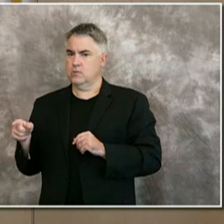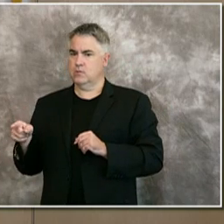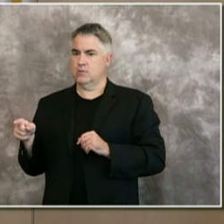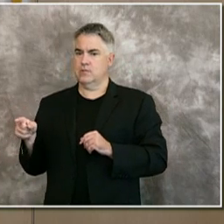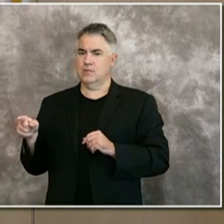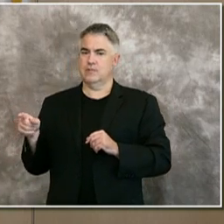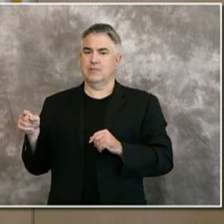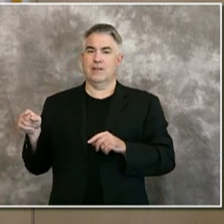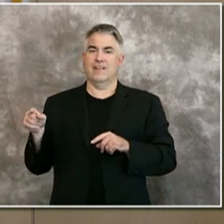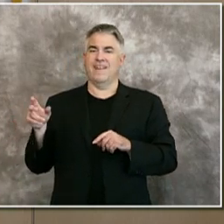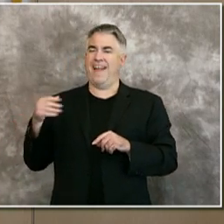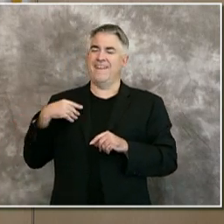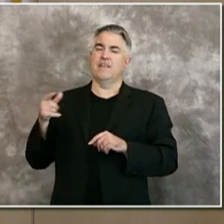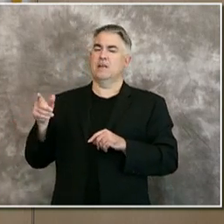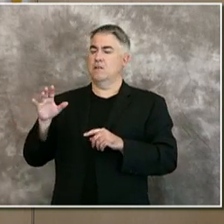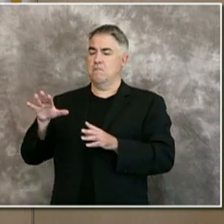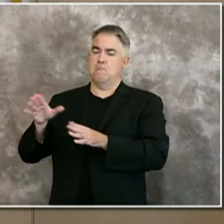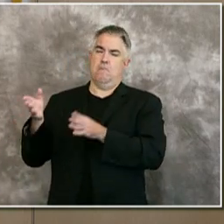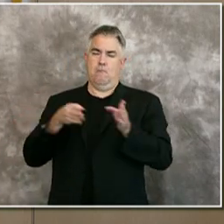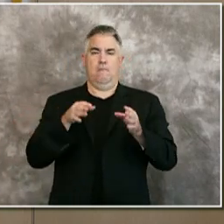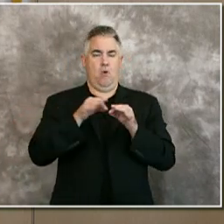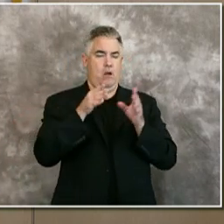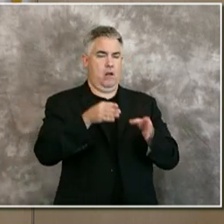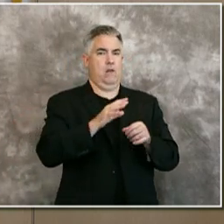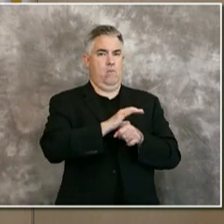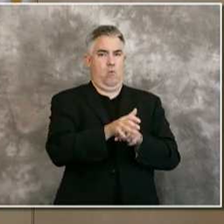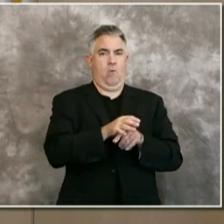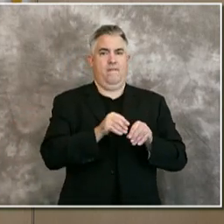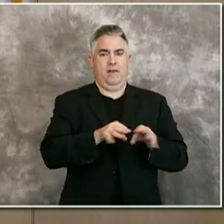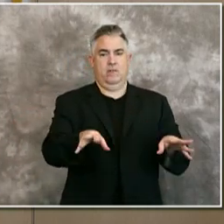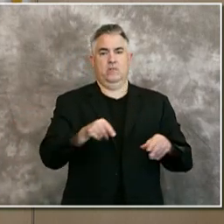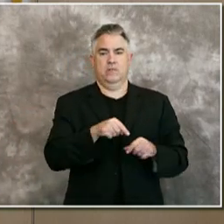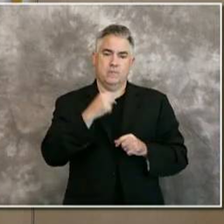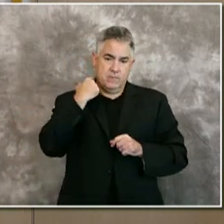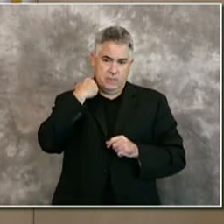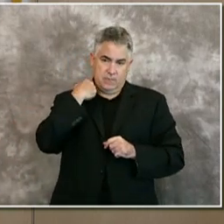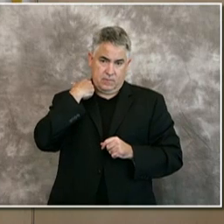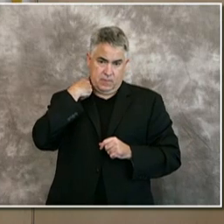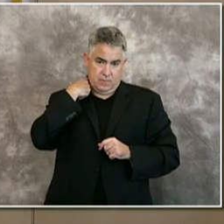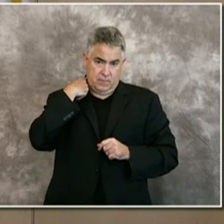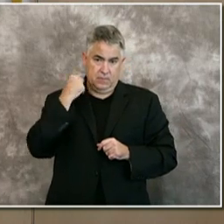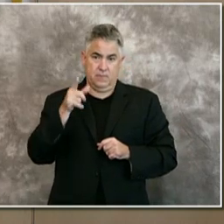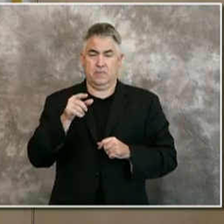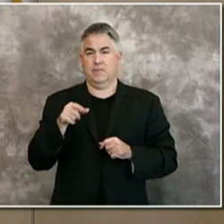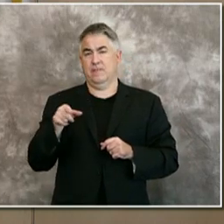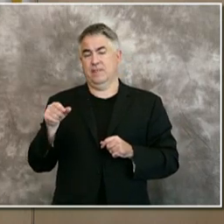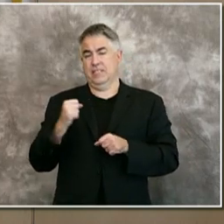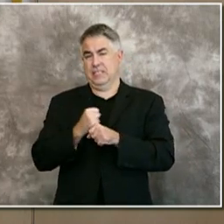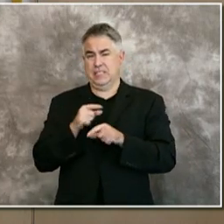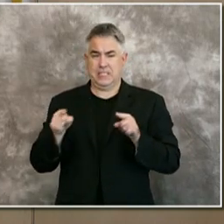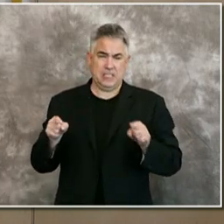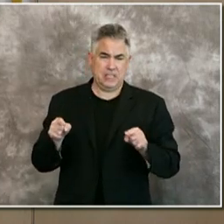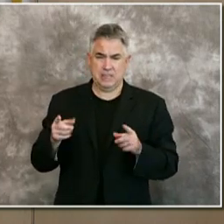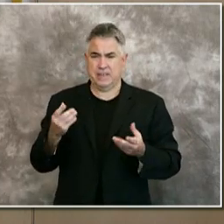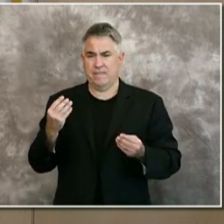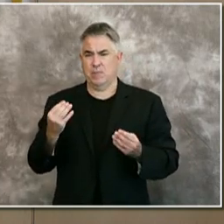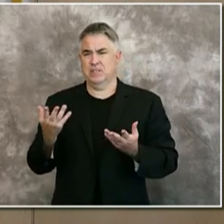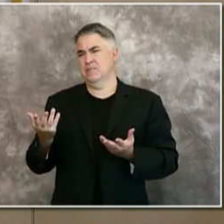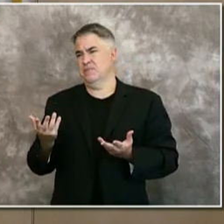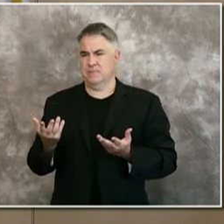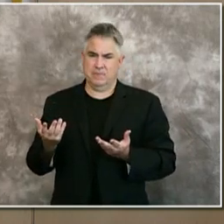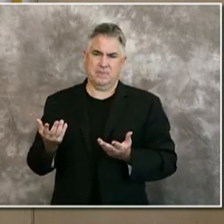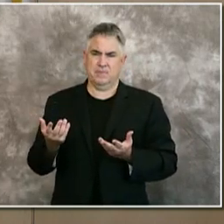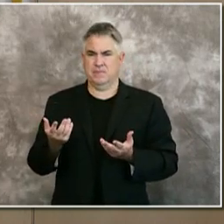And actually, the statistics for that, which is the symptoms presenting to an